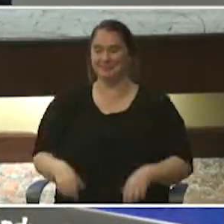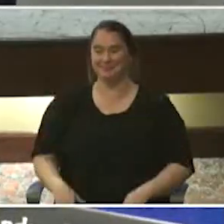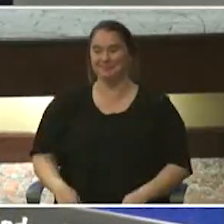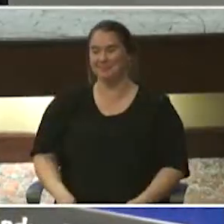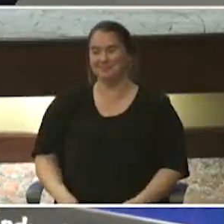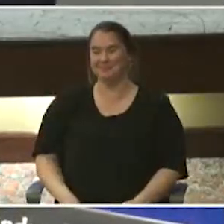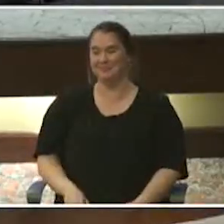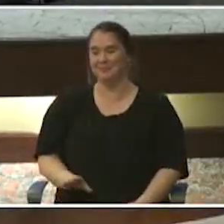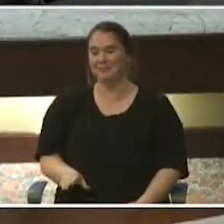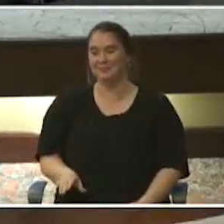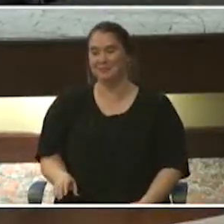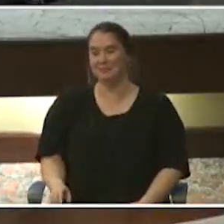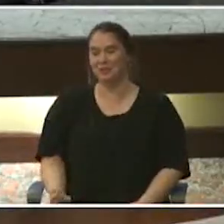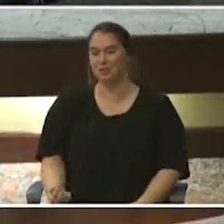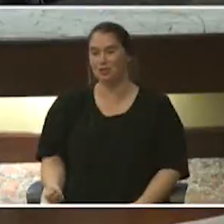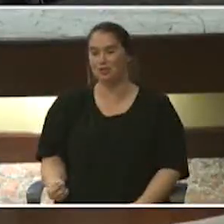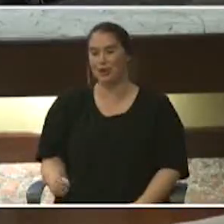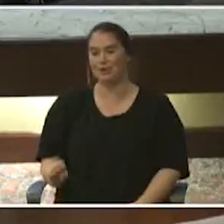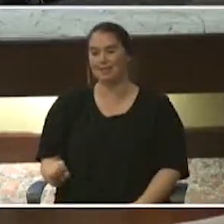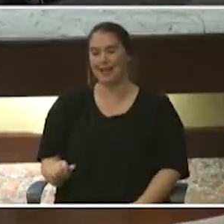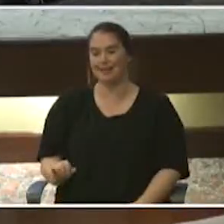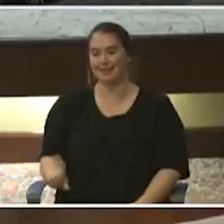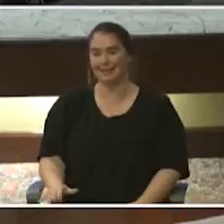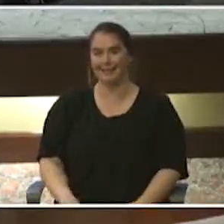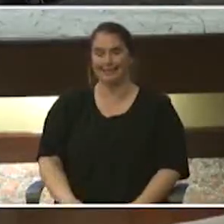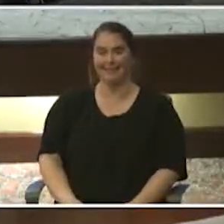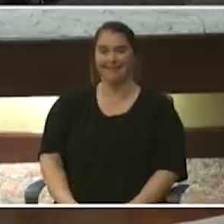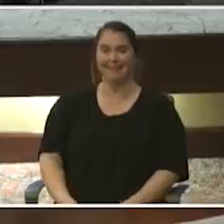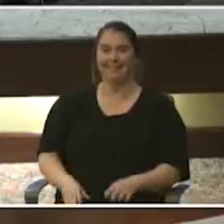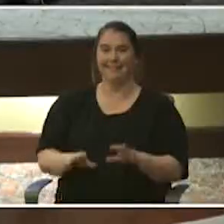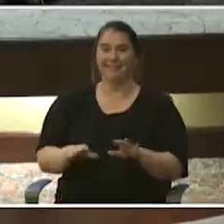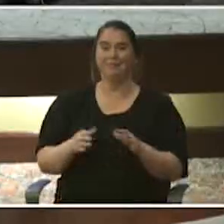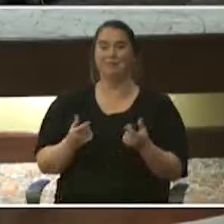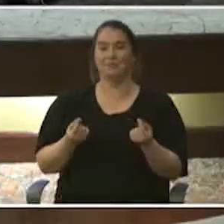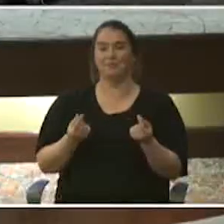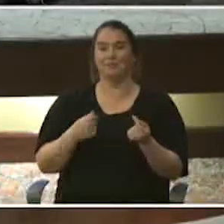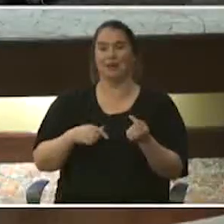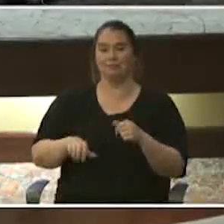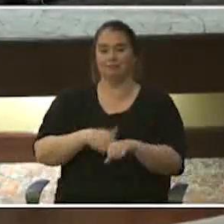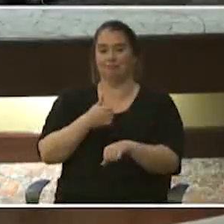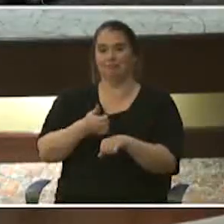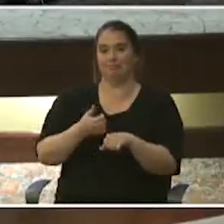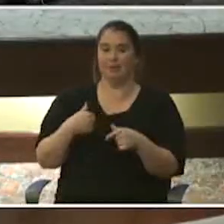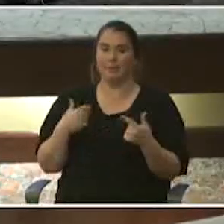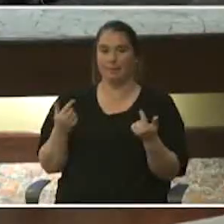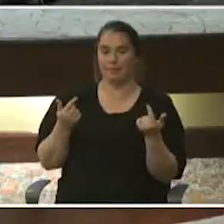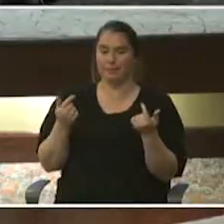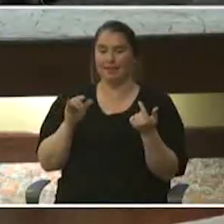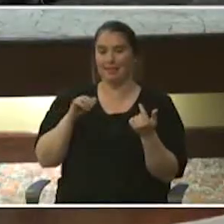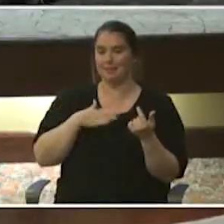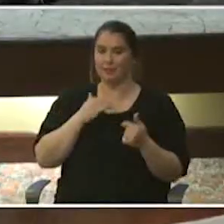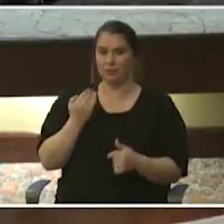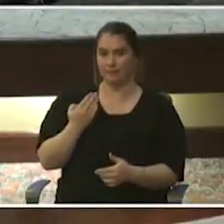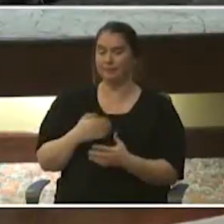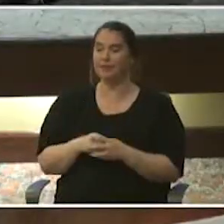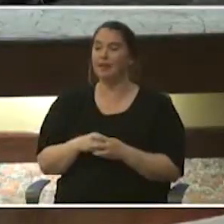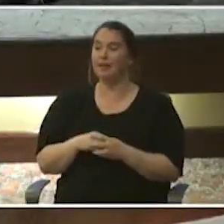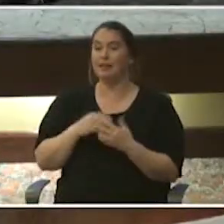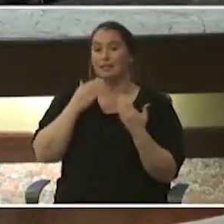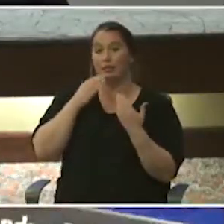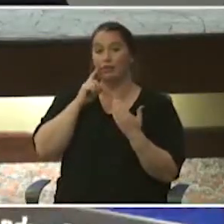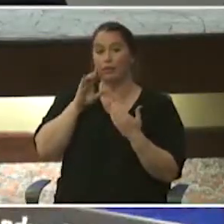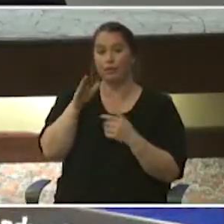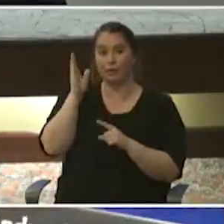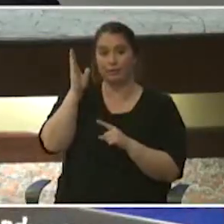I'm going to be obsessing over this for a week. Maniacal laugh here. Okay, thanks, Galen, for that presentation.